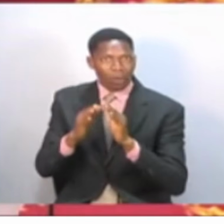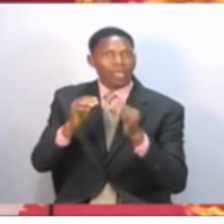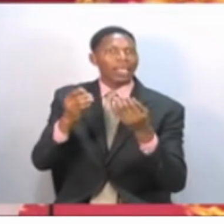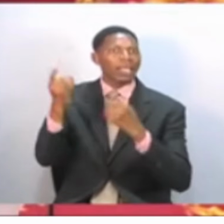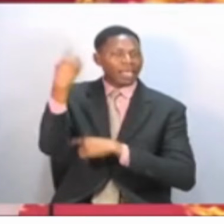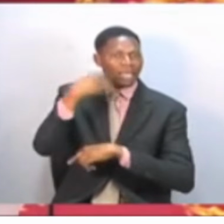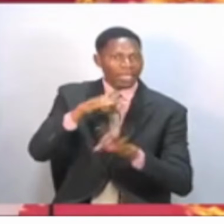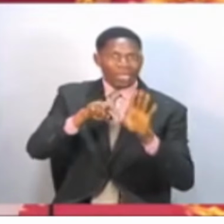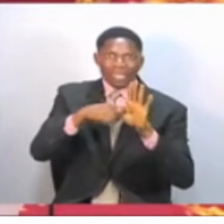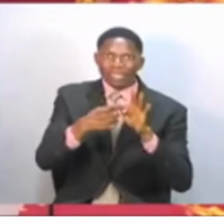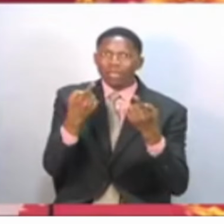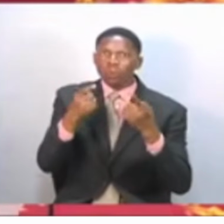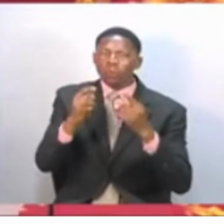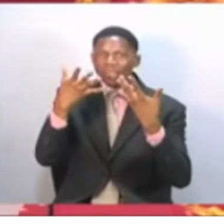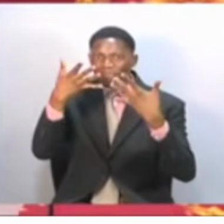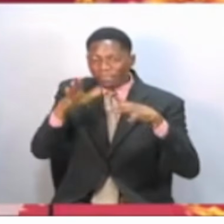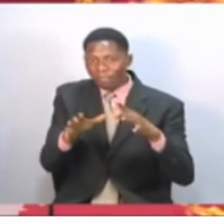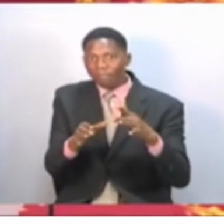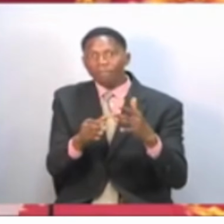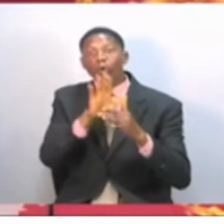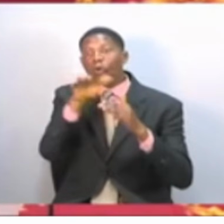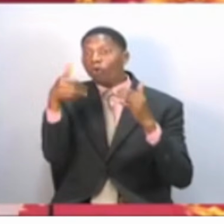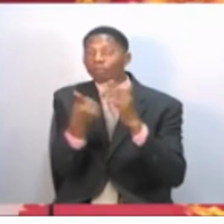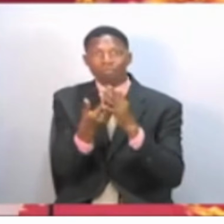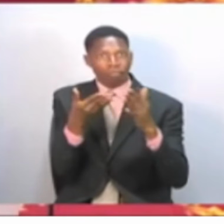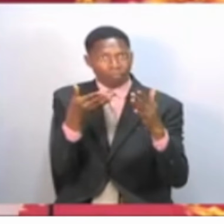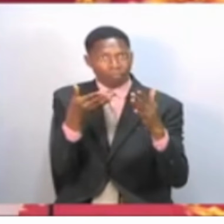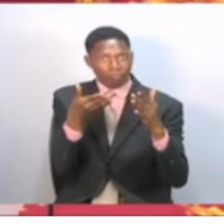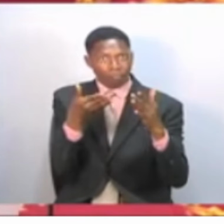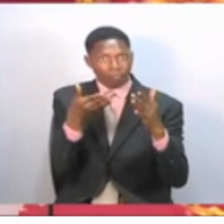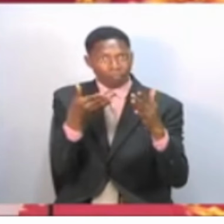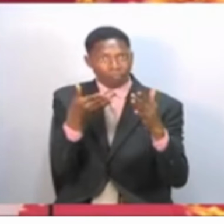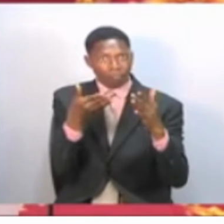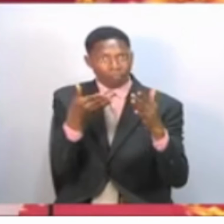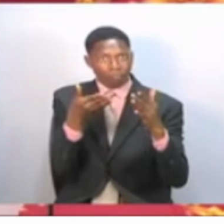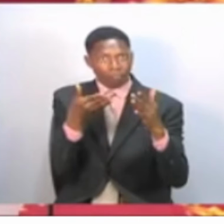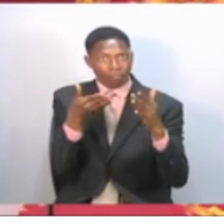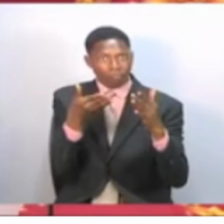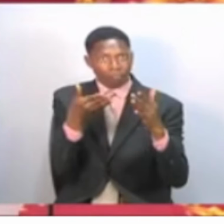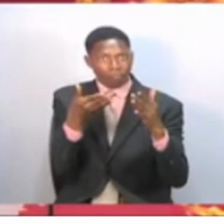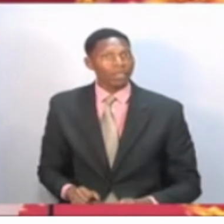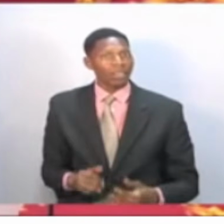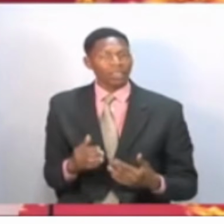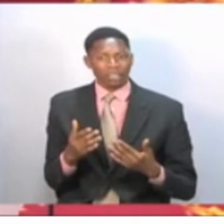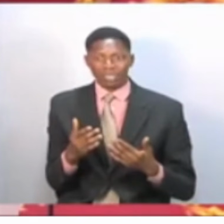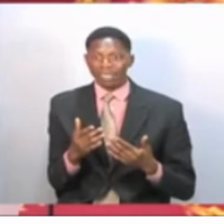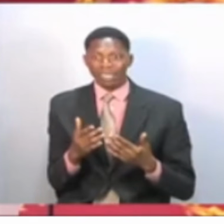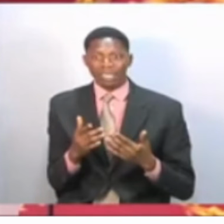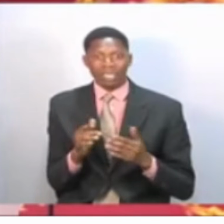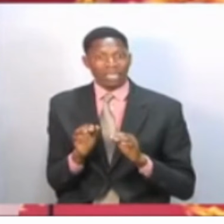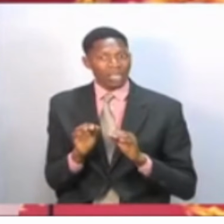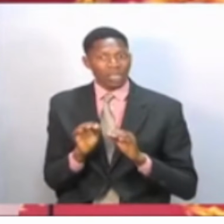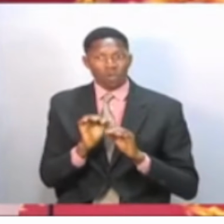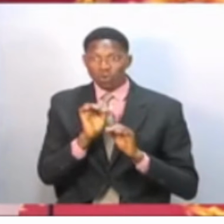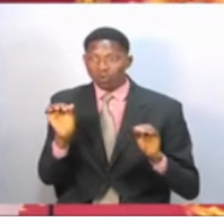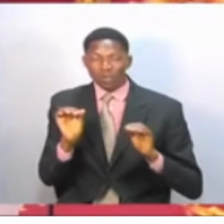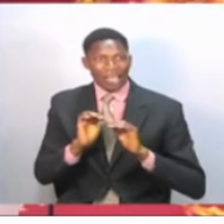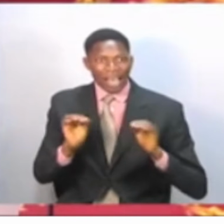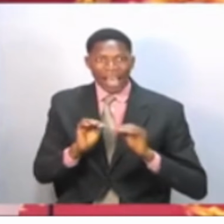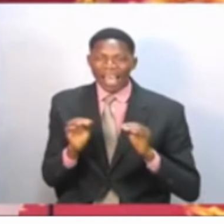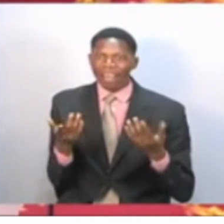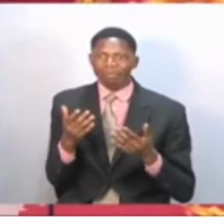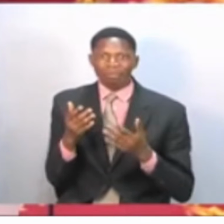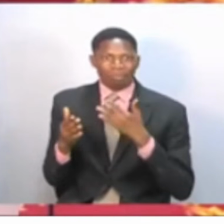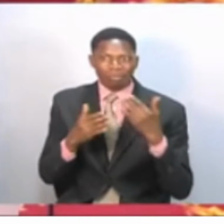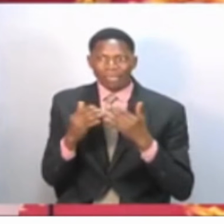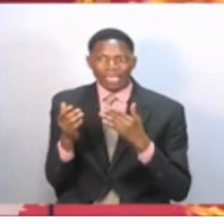expected to be completed is there. So nobody has gotten a scoop, and indeed, Mr. Speaker, there is no scandal about the Big Push. Big